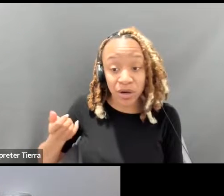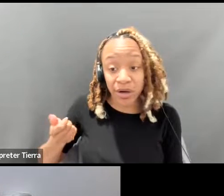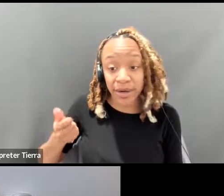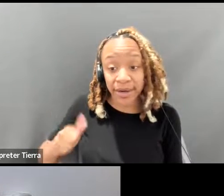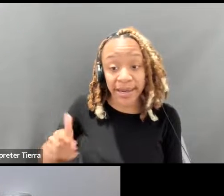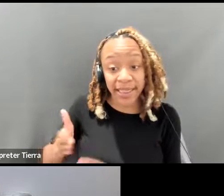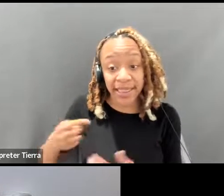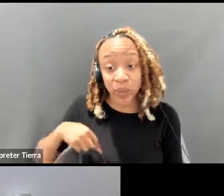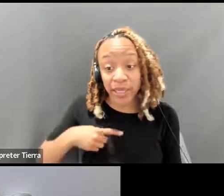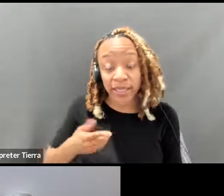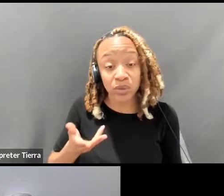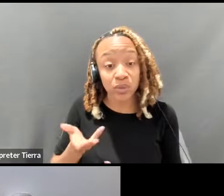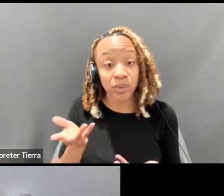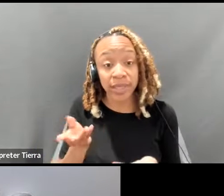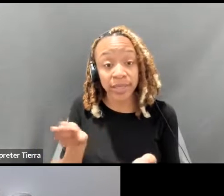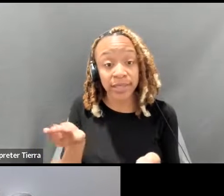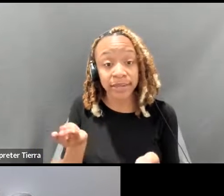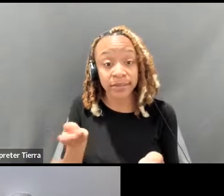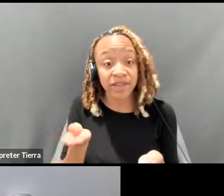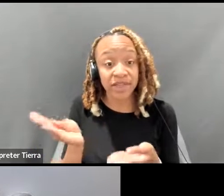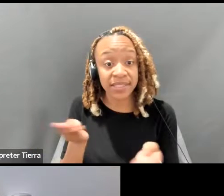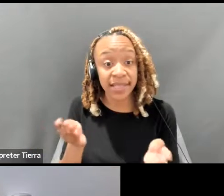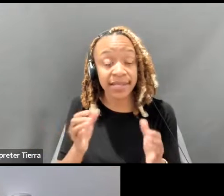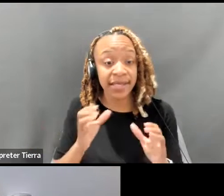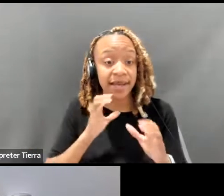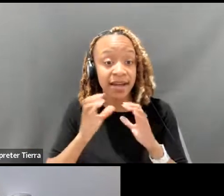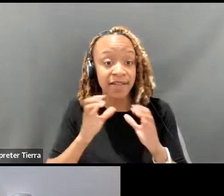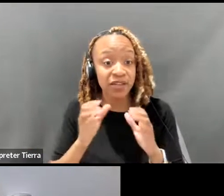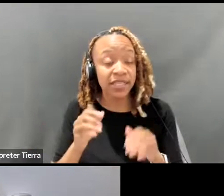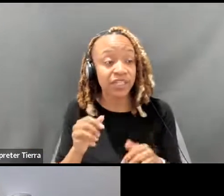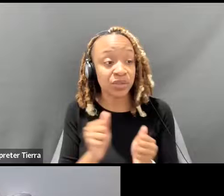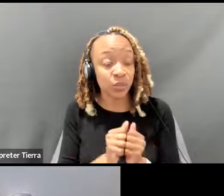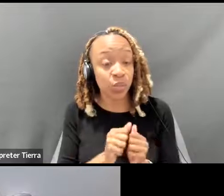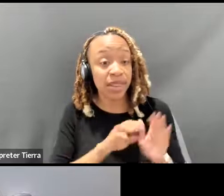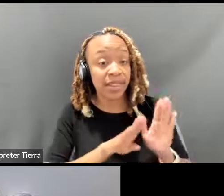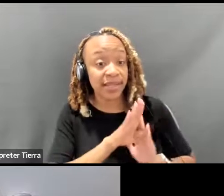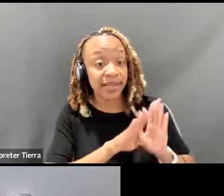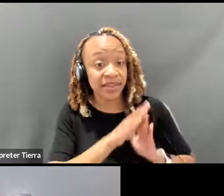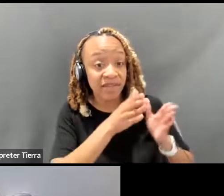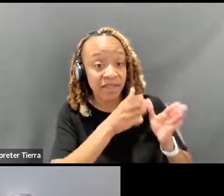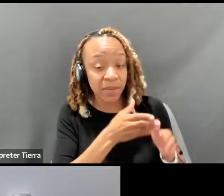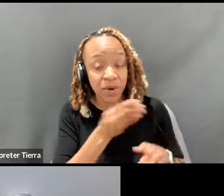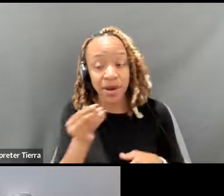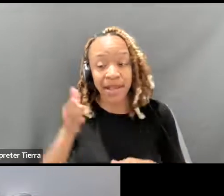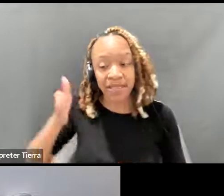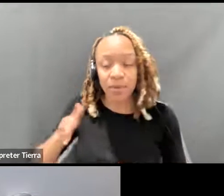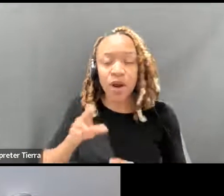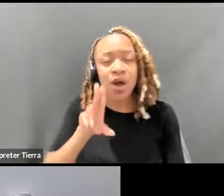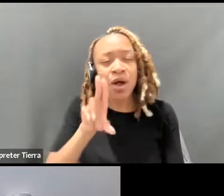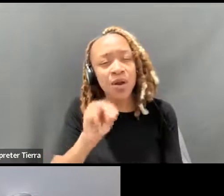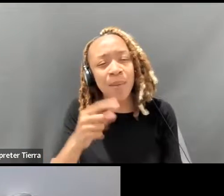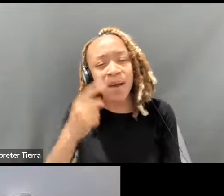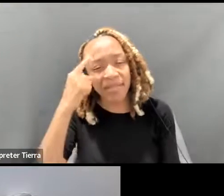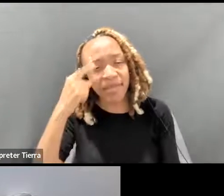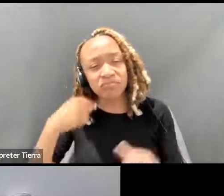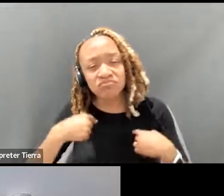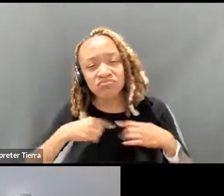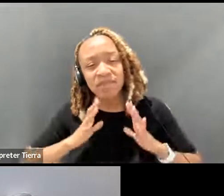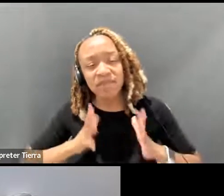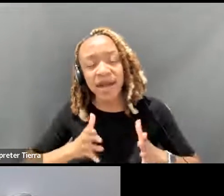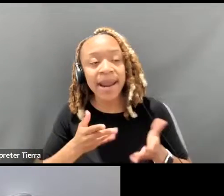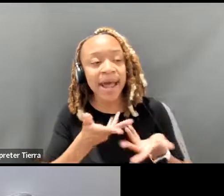conversation between the developer and the neighbor? I'm not sure if No, how well I they're. mean, I think I can handle that. I've dealt with this